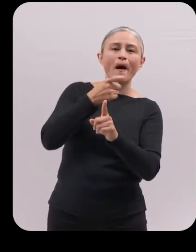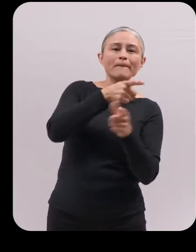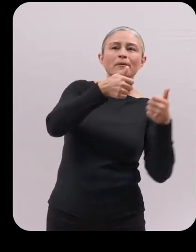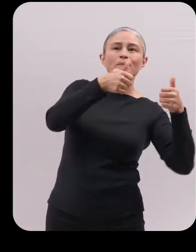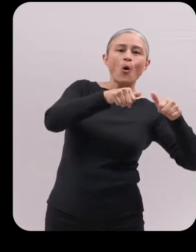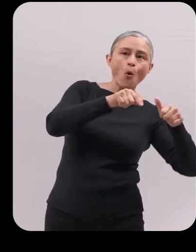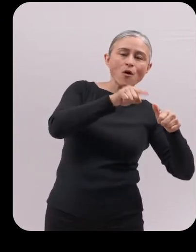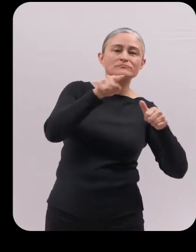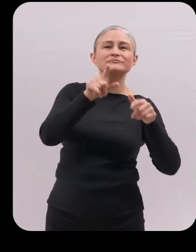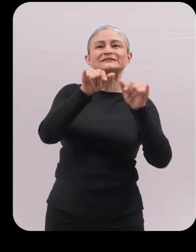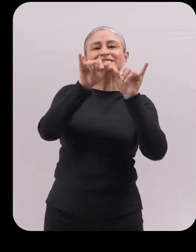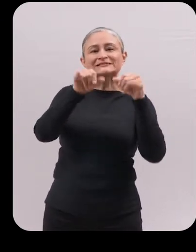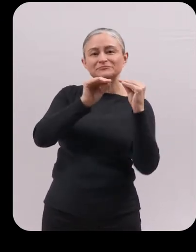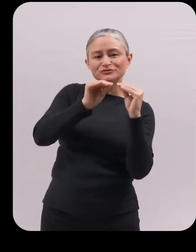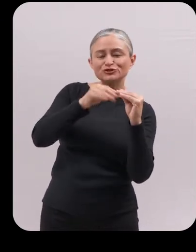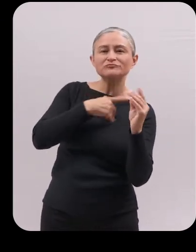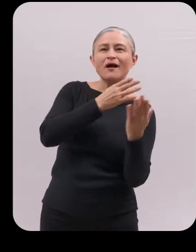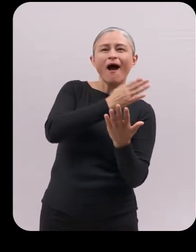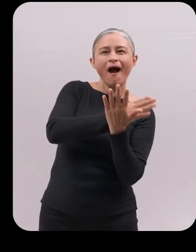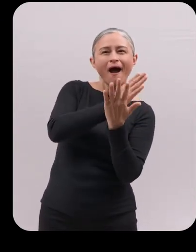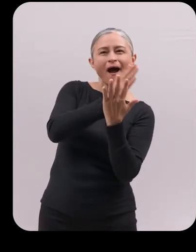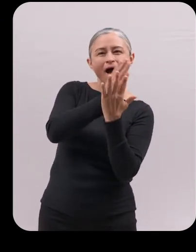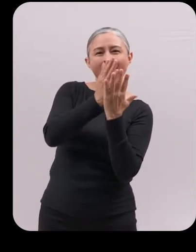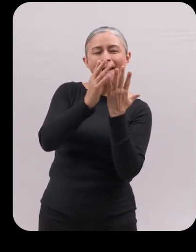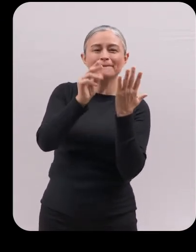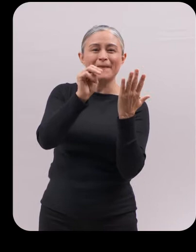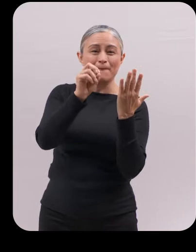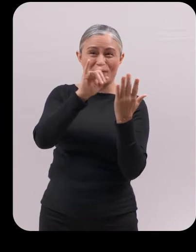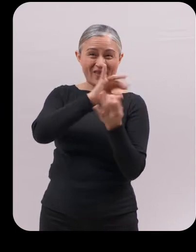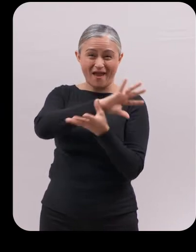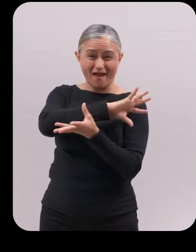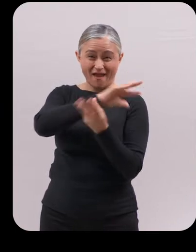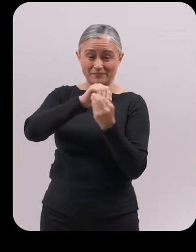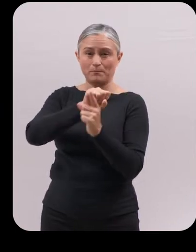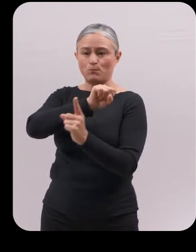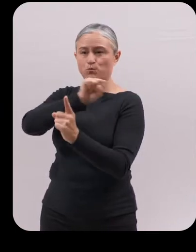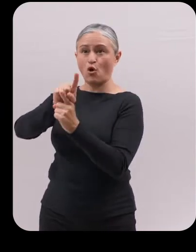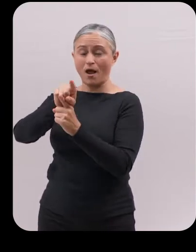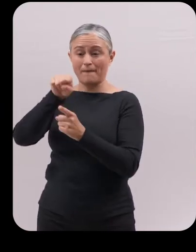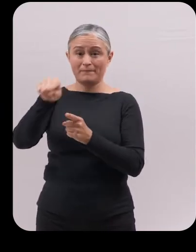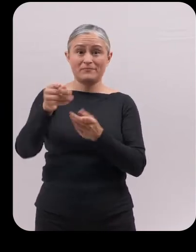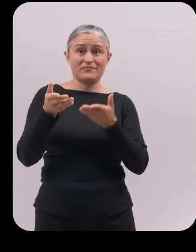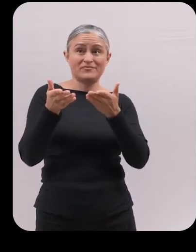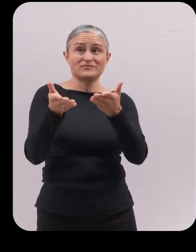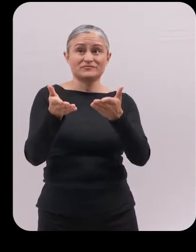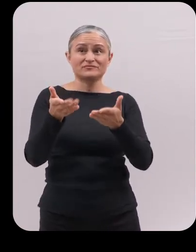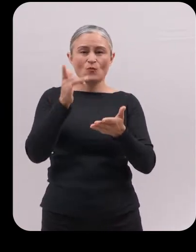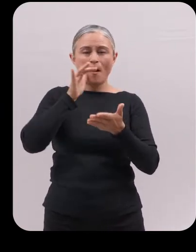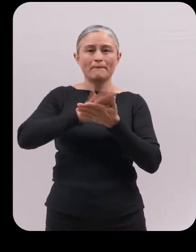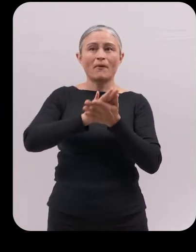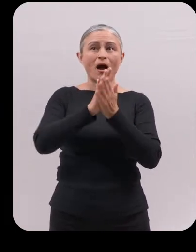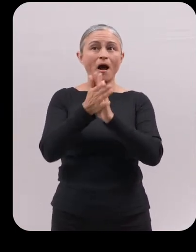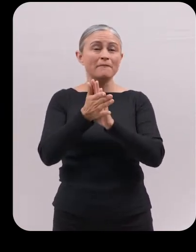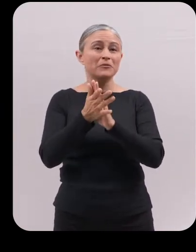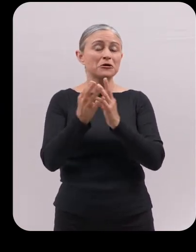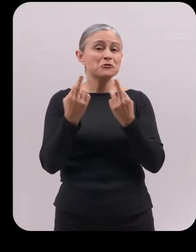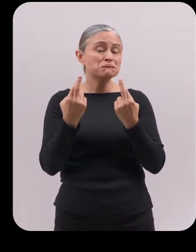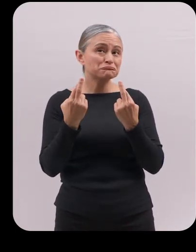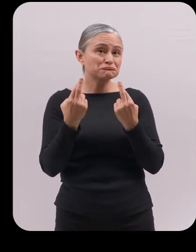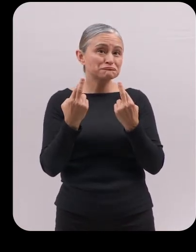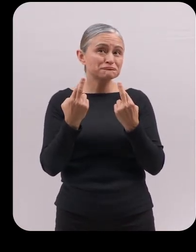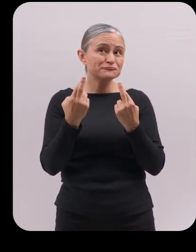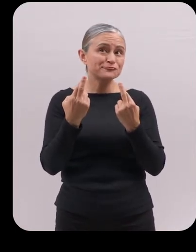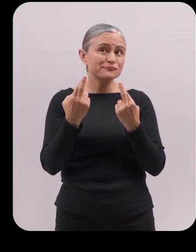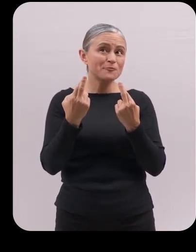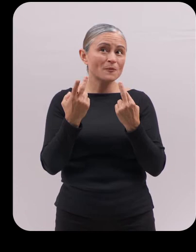system instructions, my voice memos, along with that prompt, and turn it into what will hopefully be a compelling